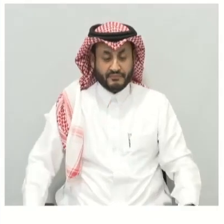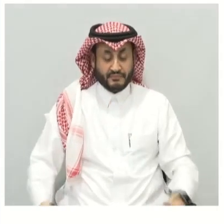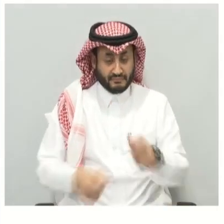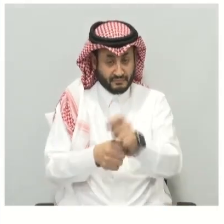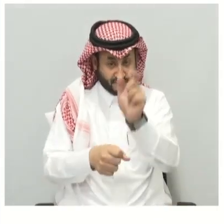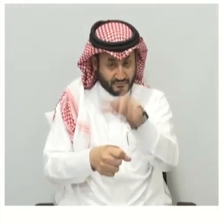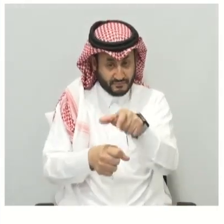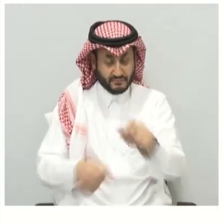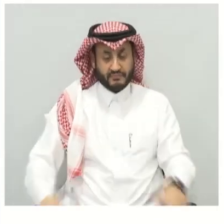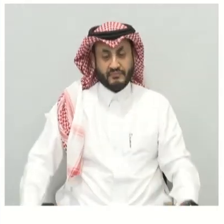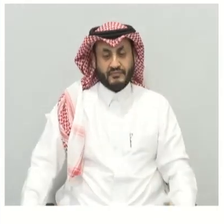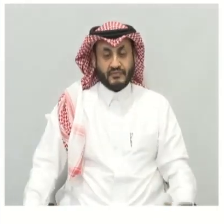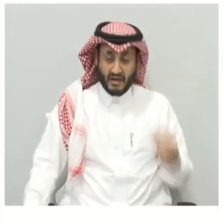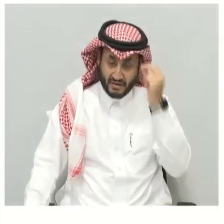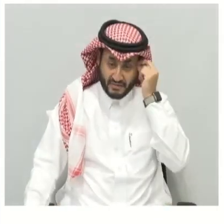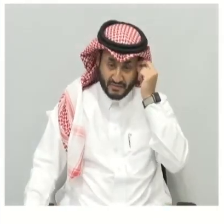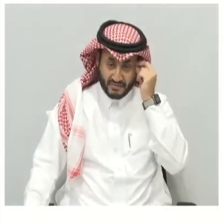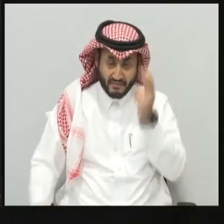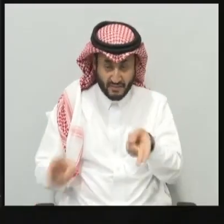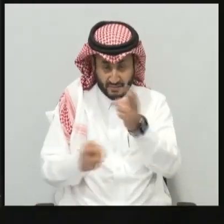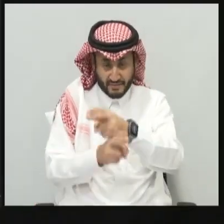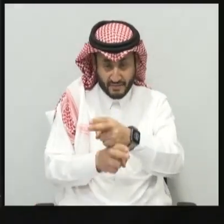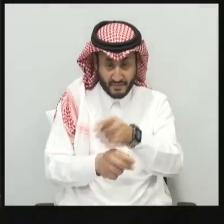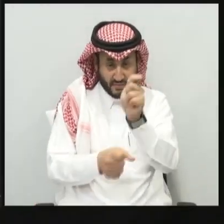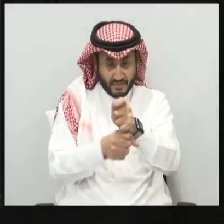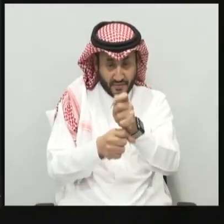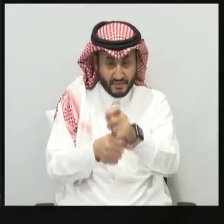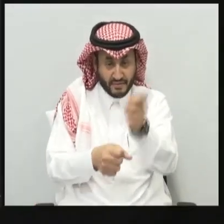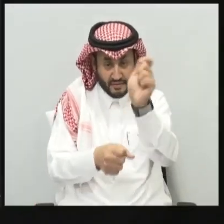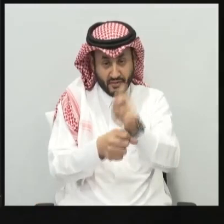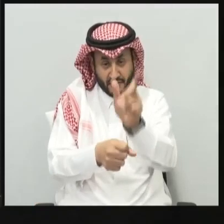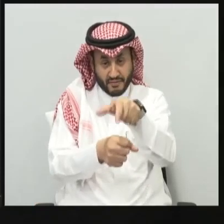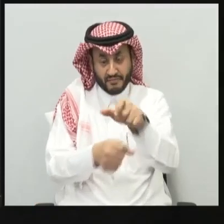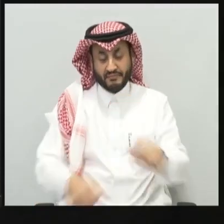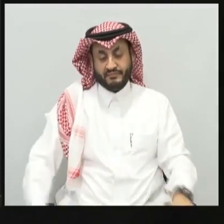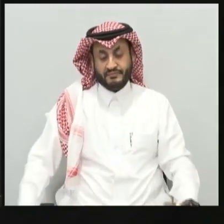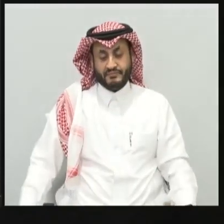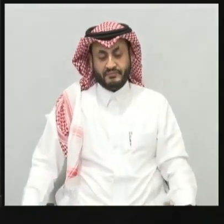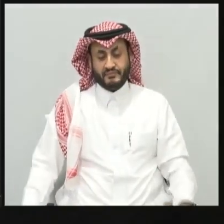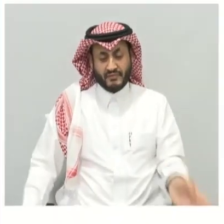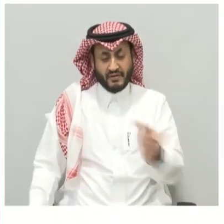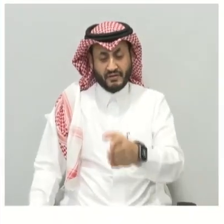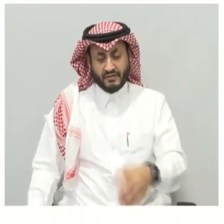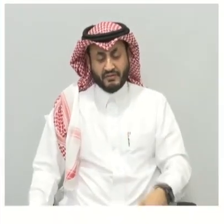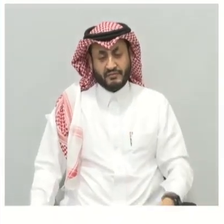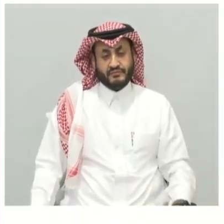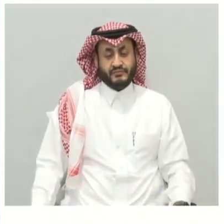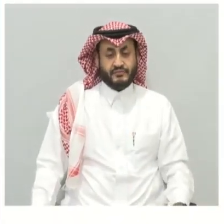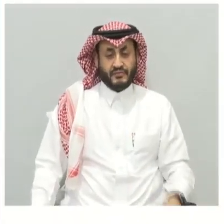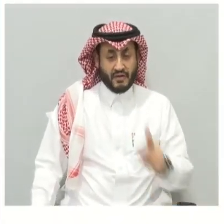It become a profession, a teacher, a teacher. Let's see the other example.